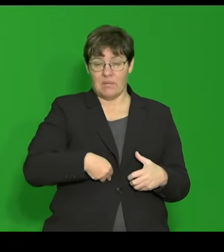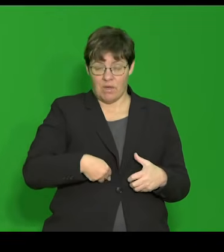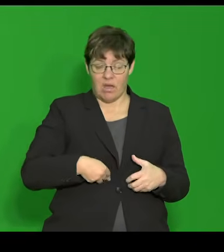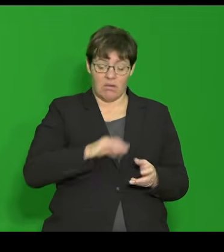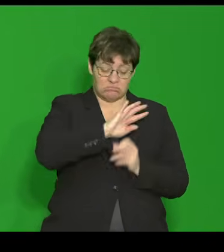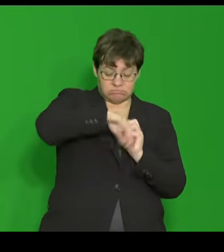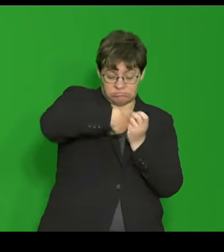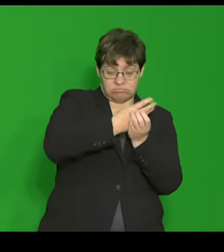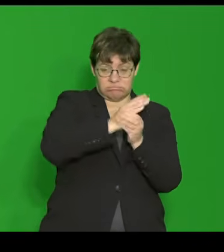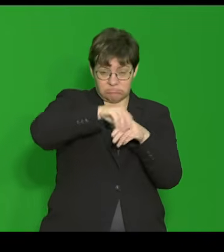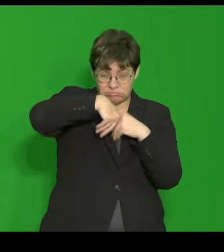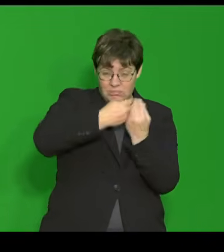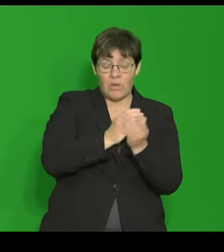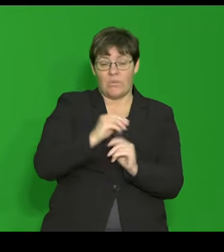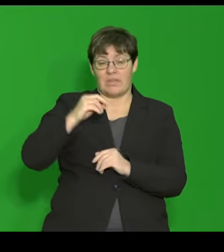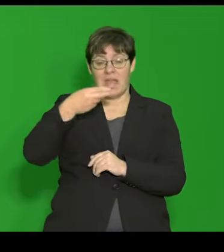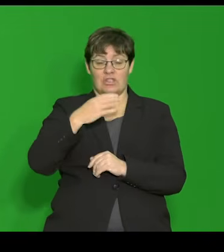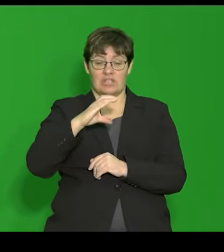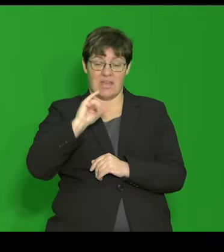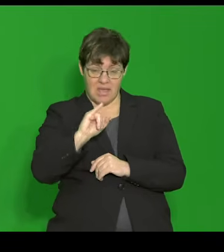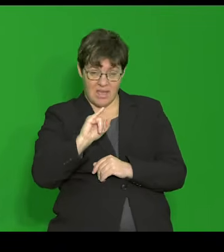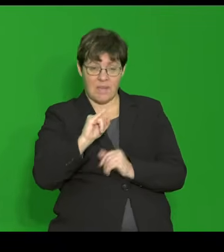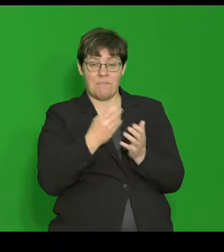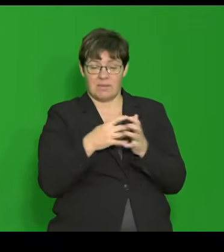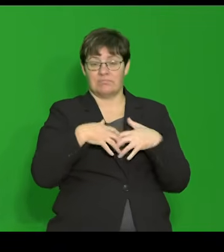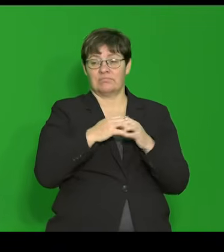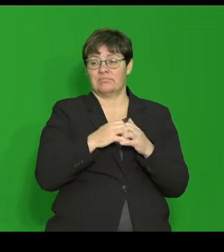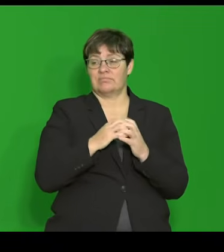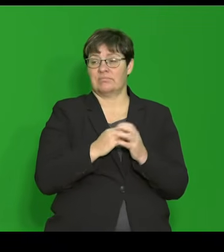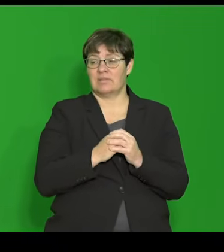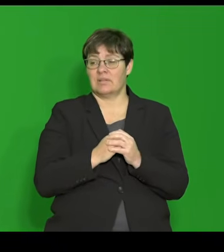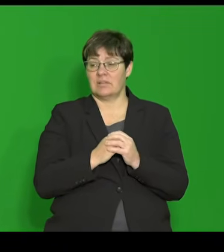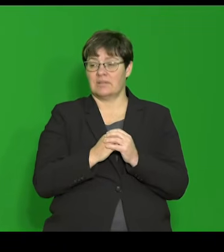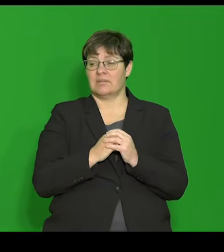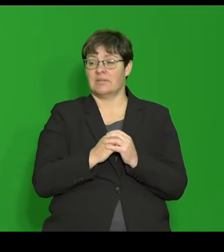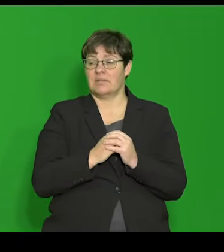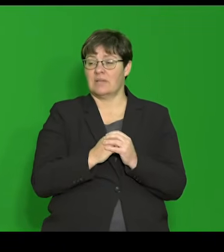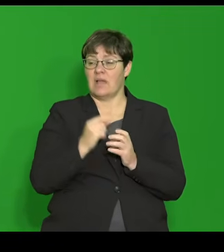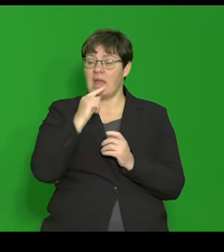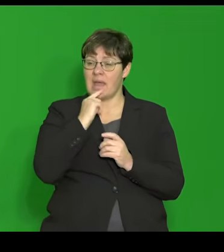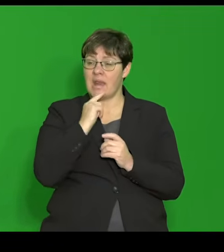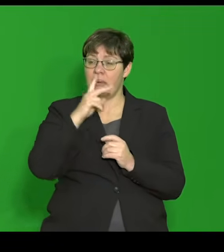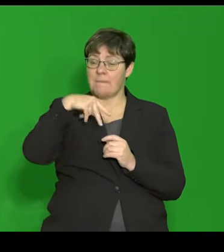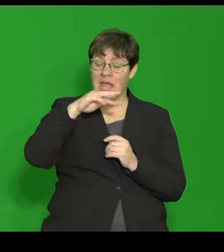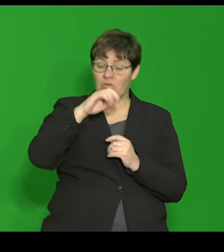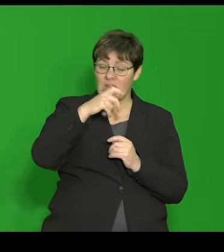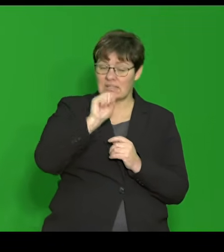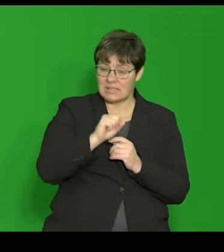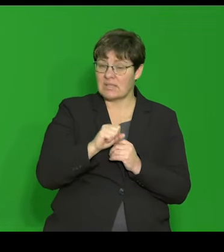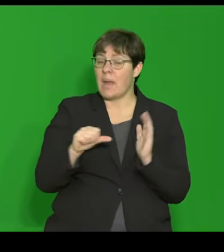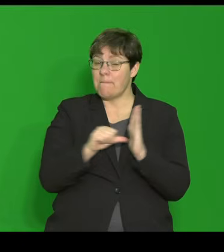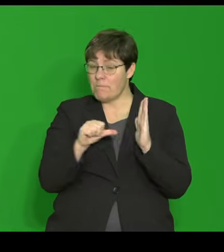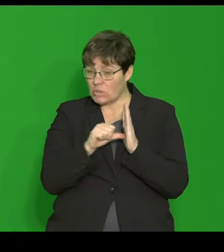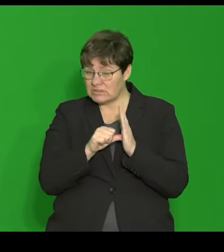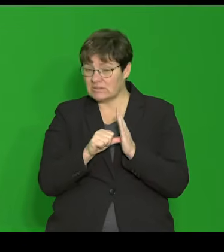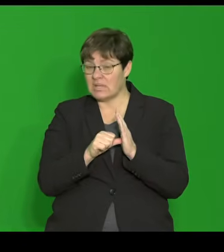of the food with the gastric juices produces chyme. We also see that the pancreas produces some